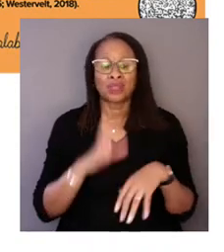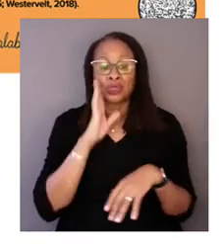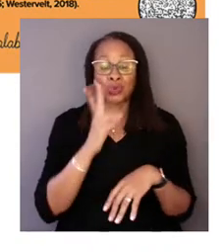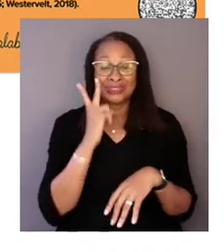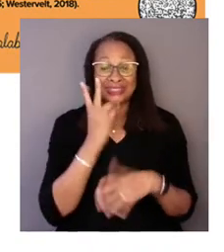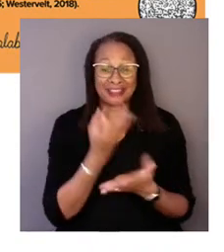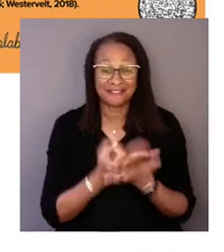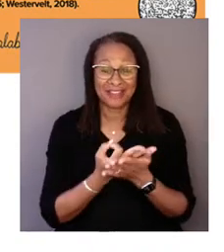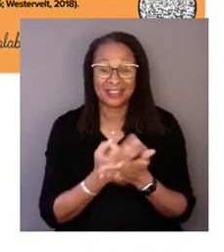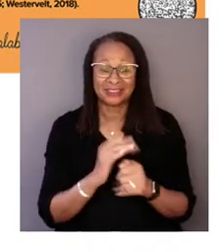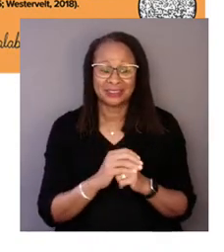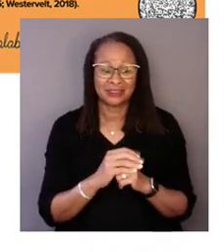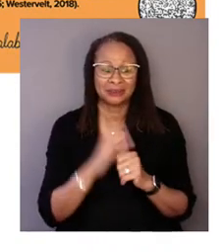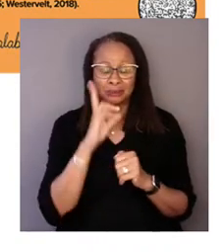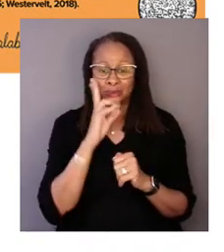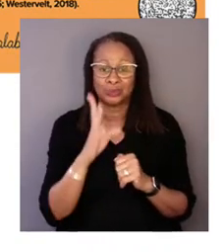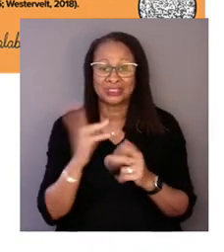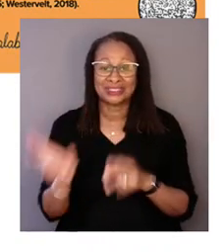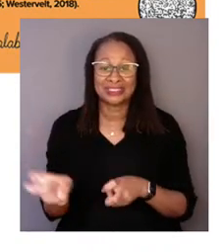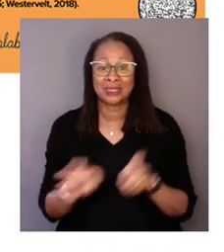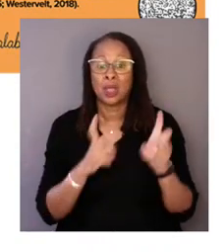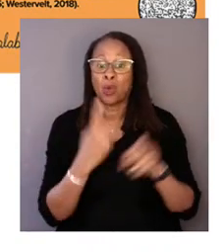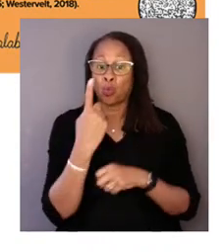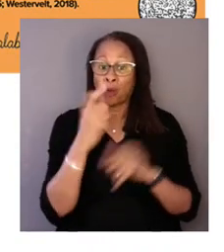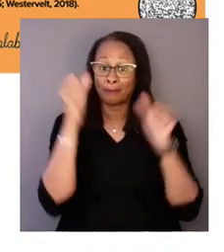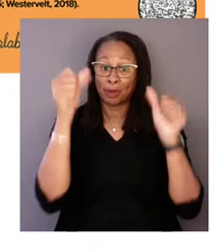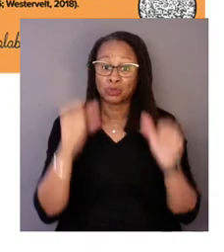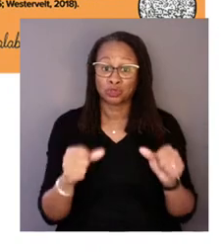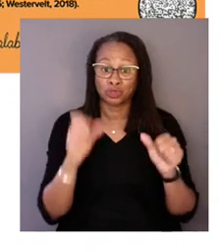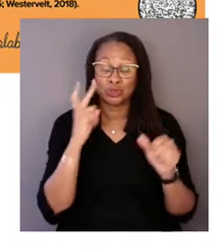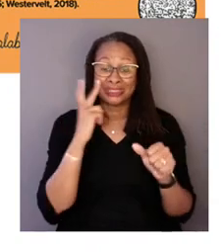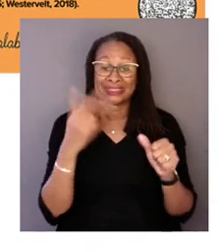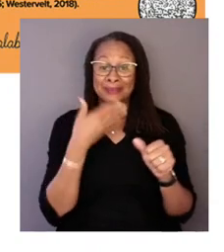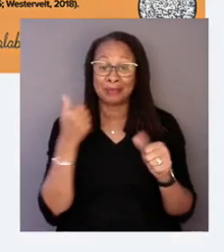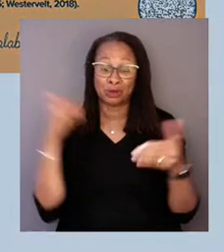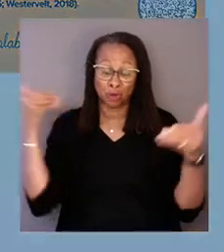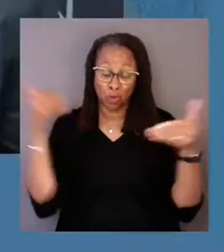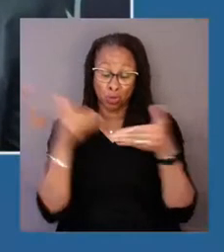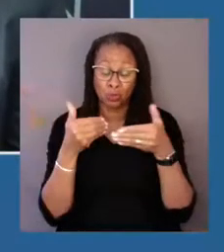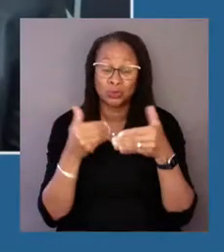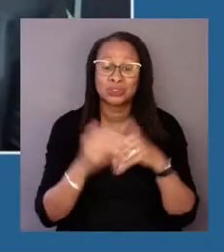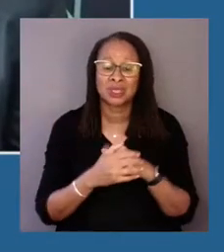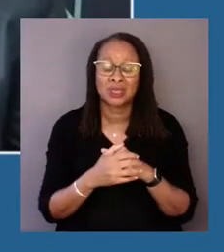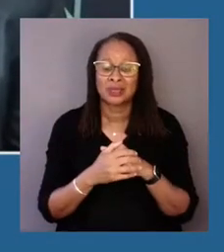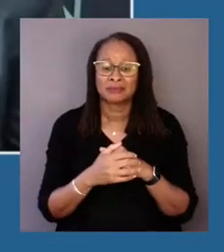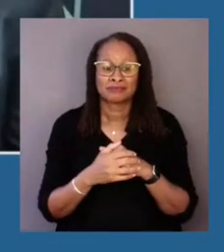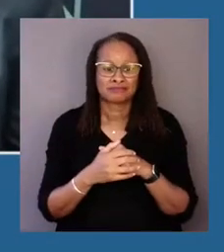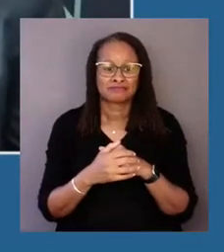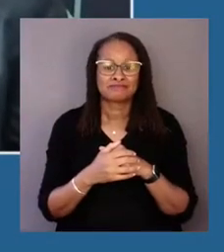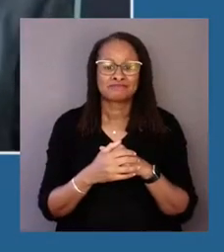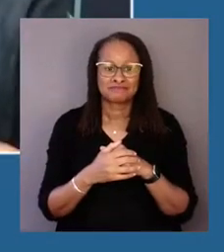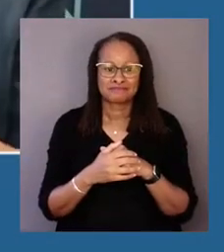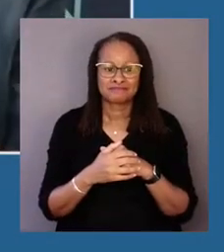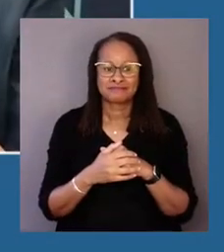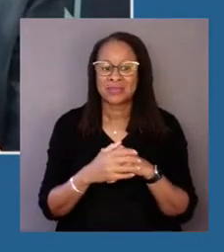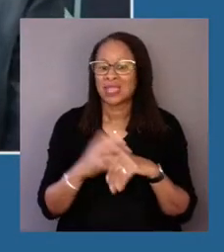pull up this individual poster so you can get a closer look at it, and Mona, I'll ask you to get into it as